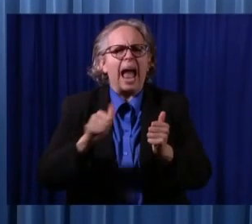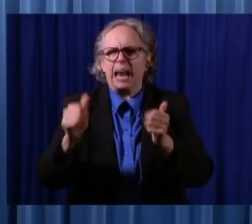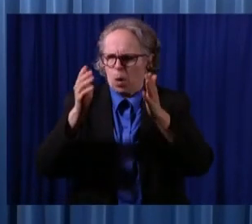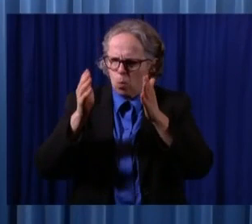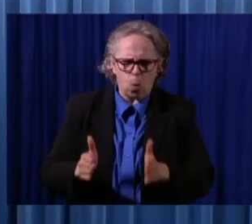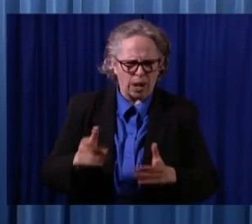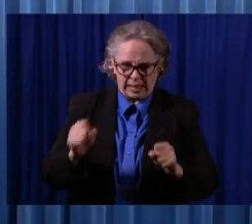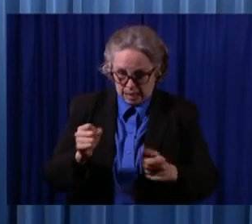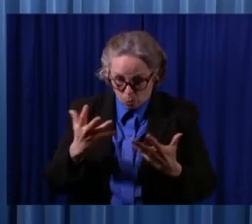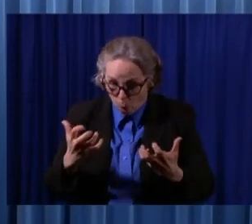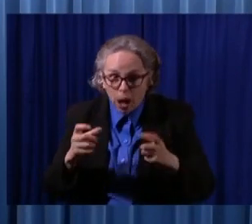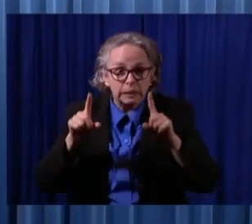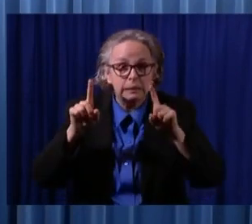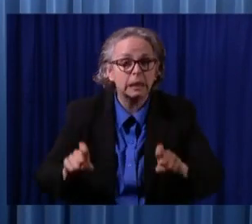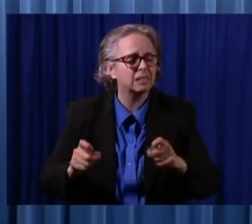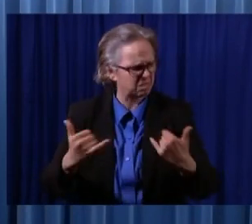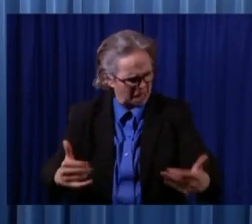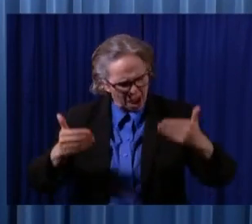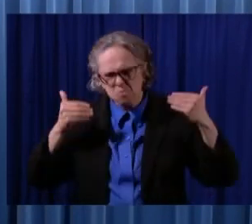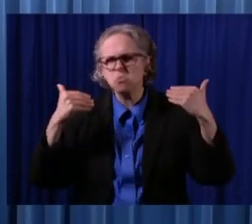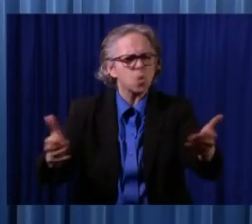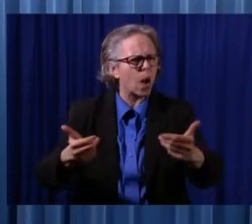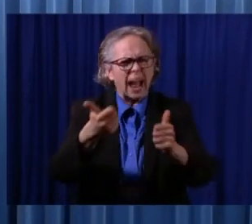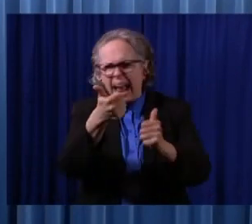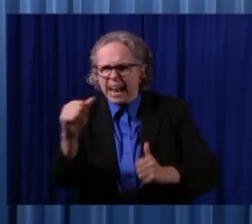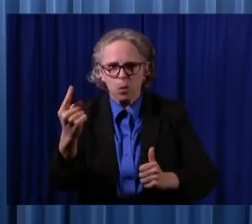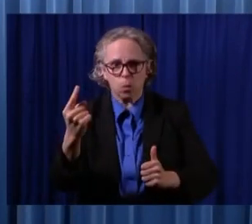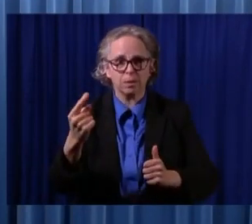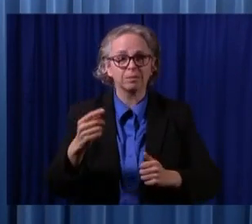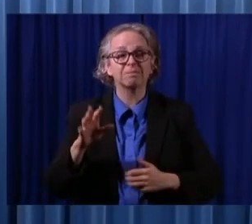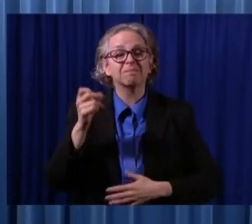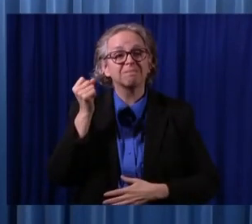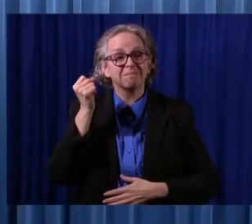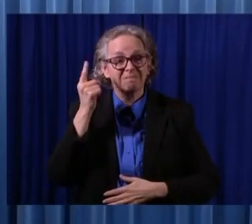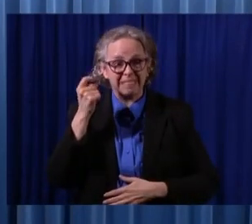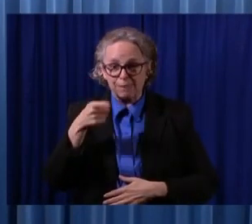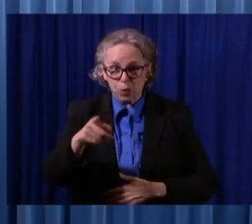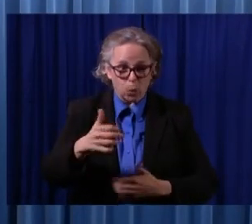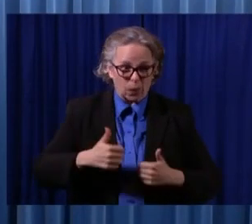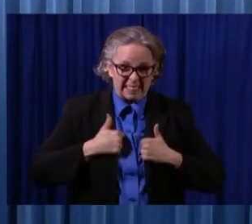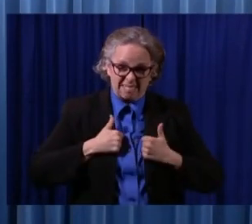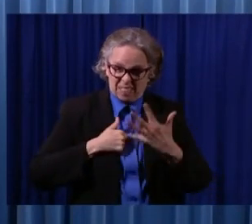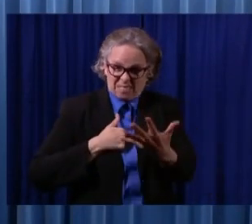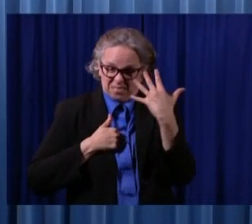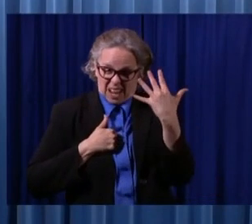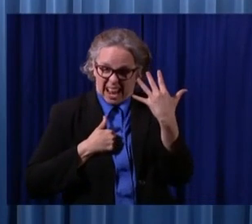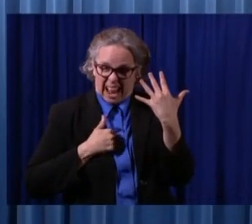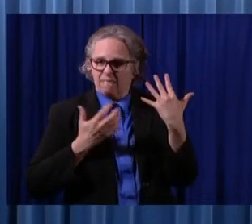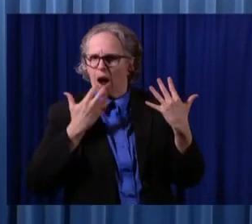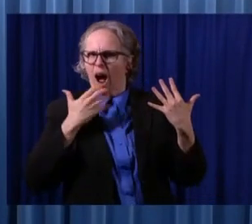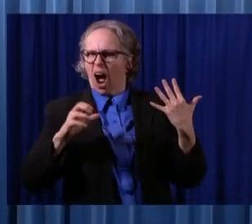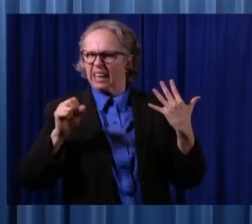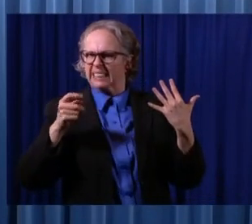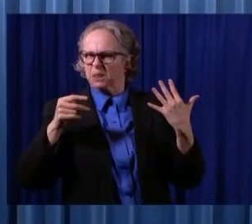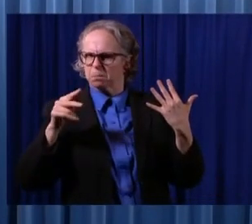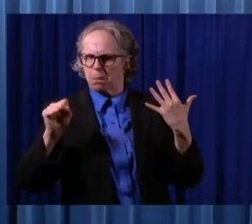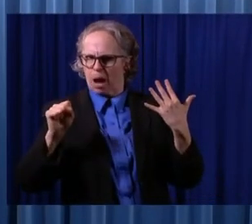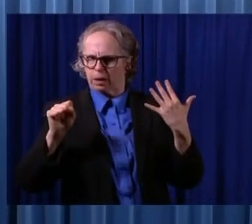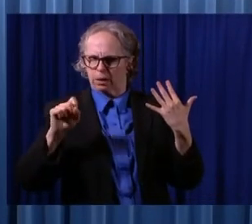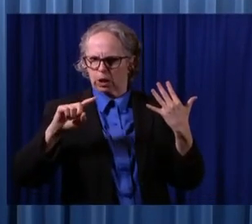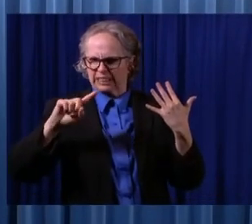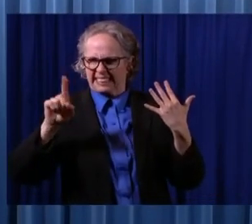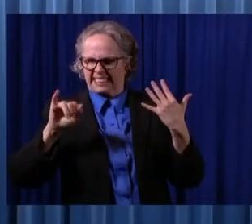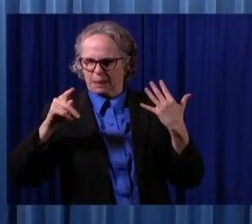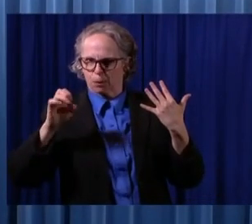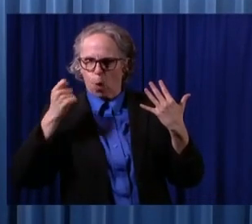a test. We would be, particularly if you live in one of these zip codes, we would ask you to get a